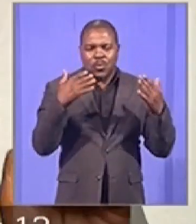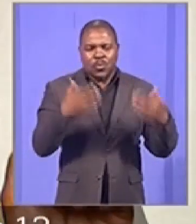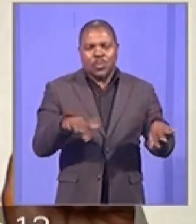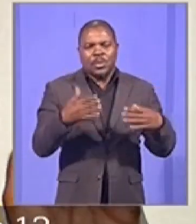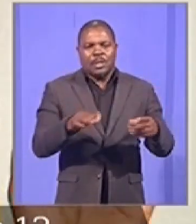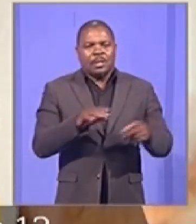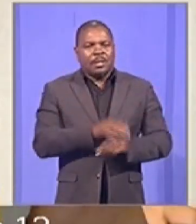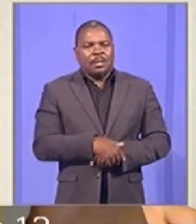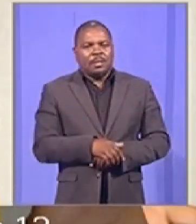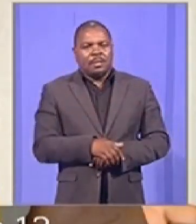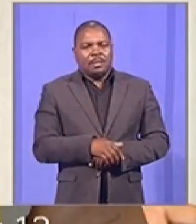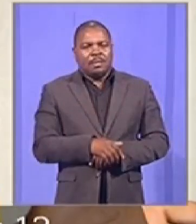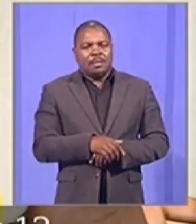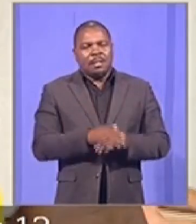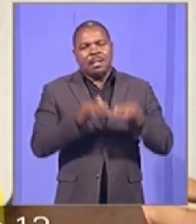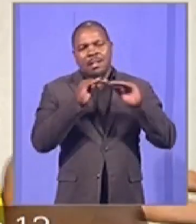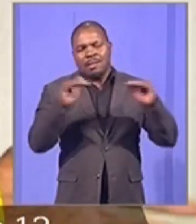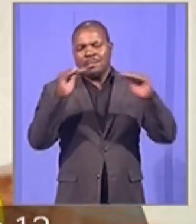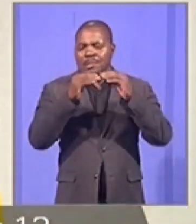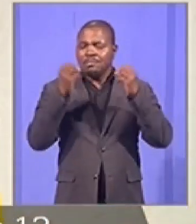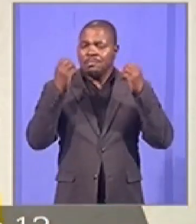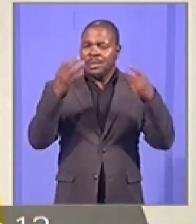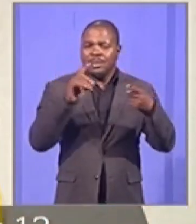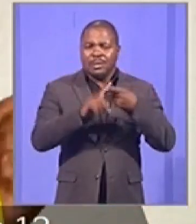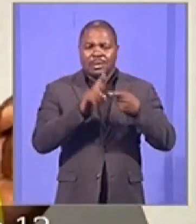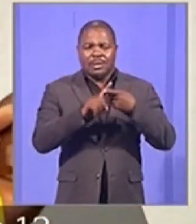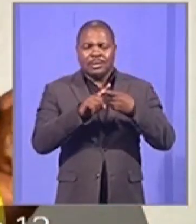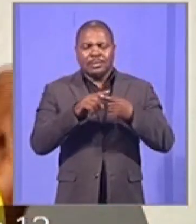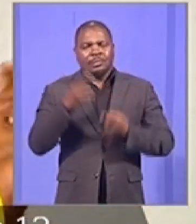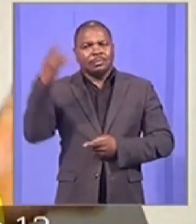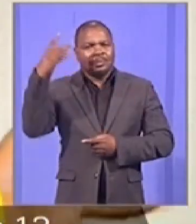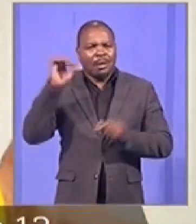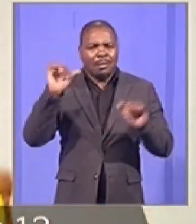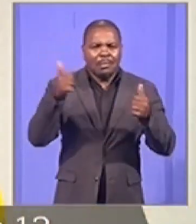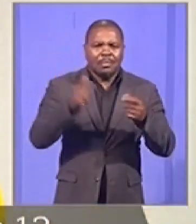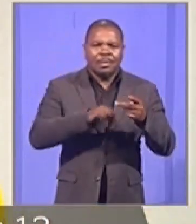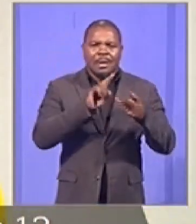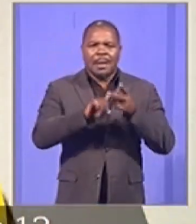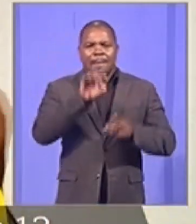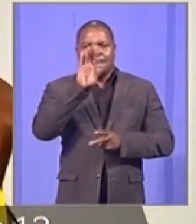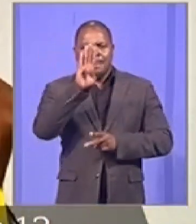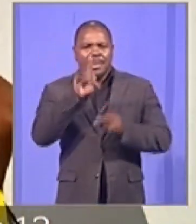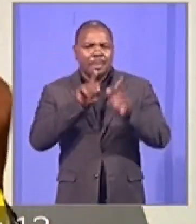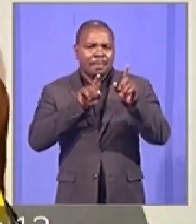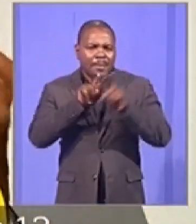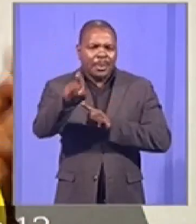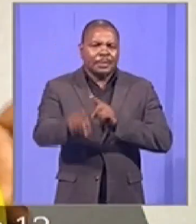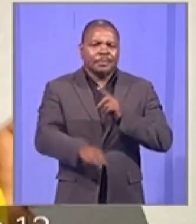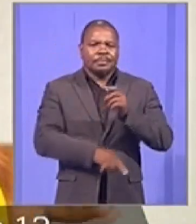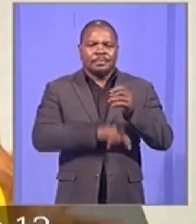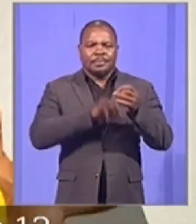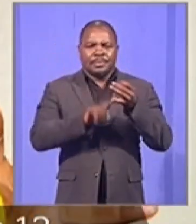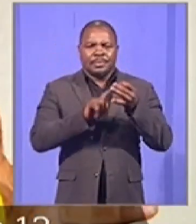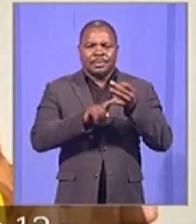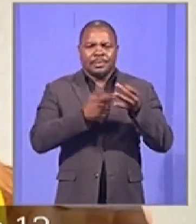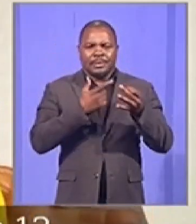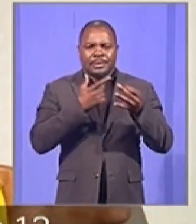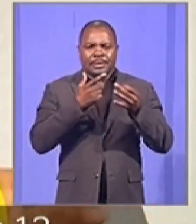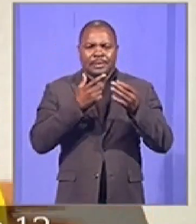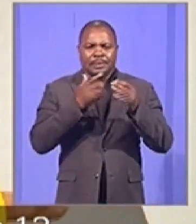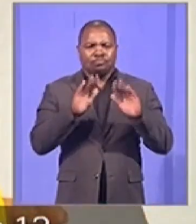many counters. In terms of getting distinctions, of bachelor pass rates, the